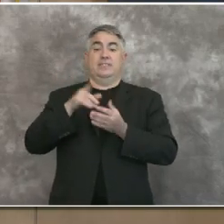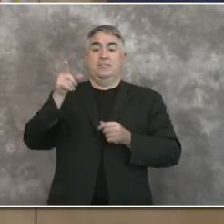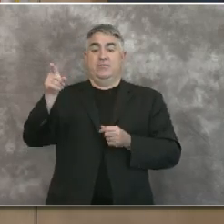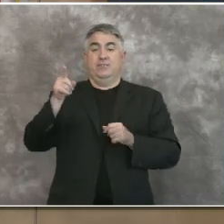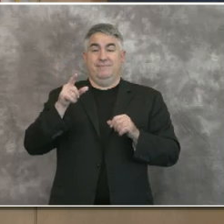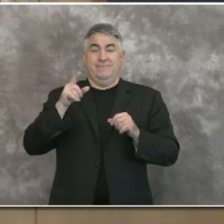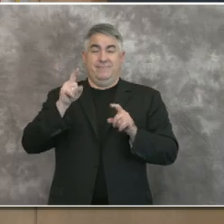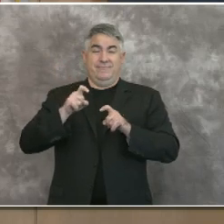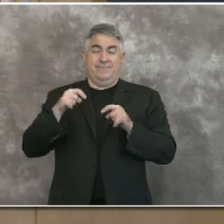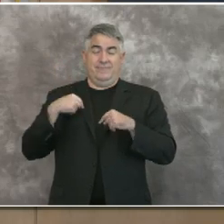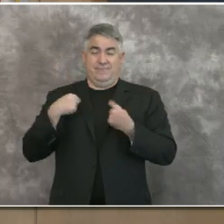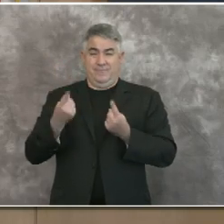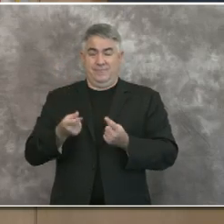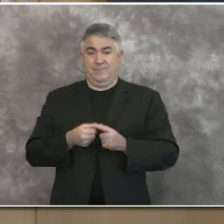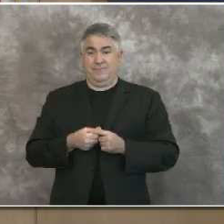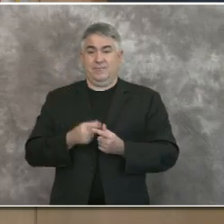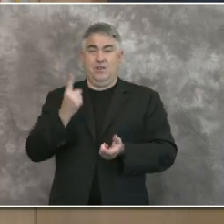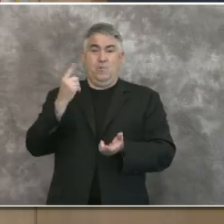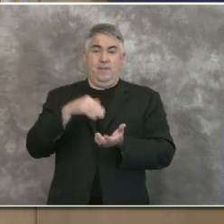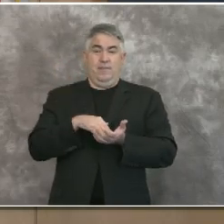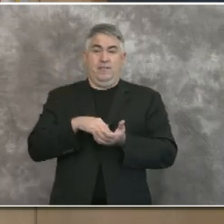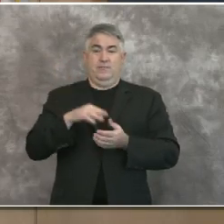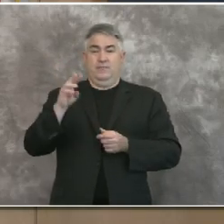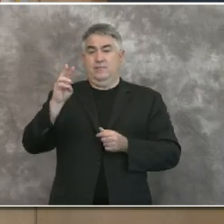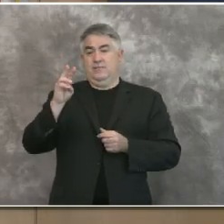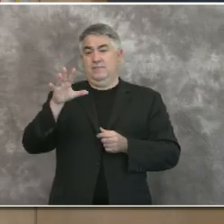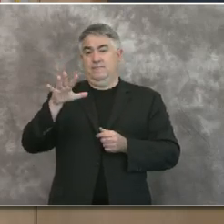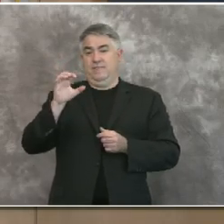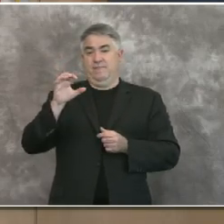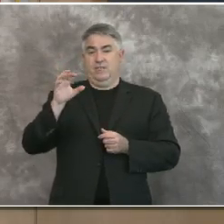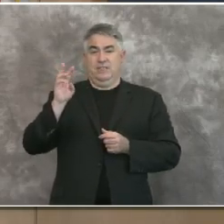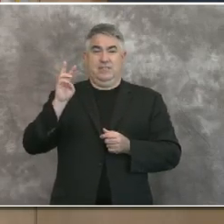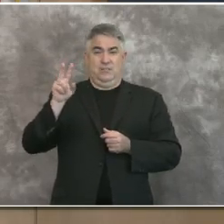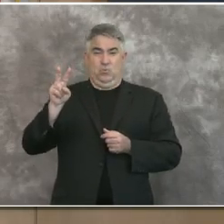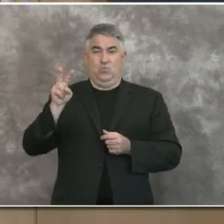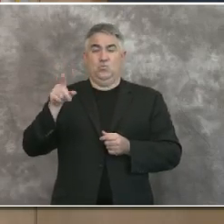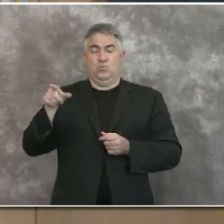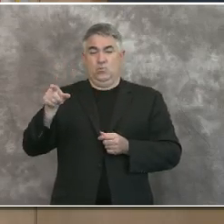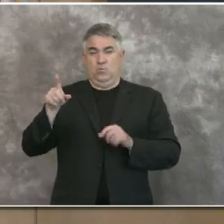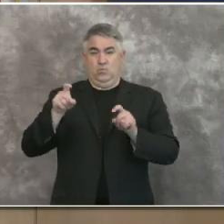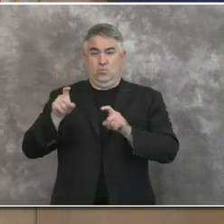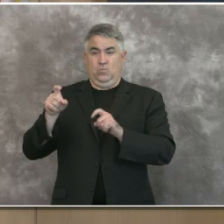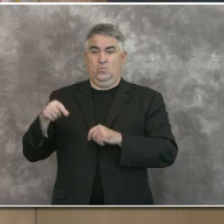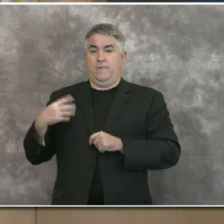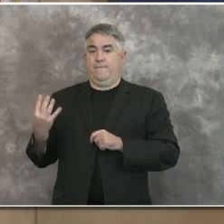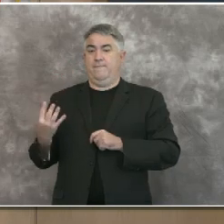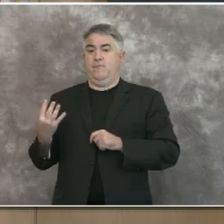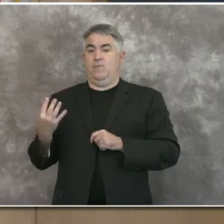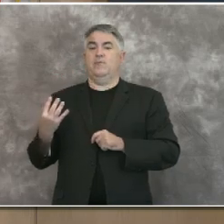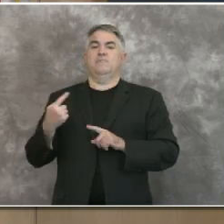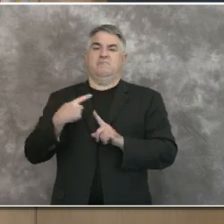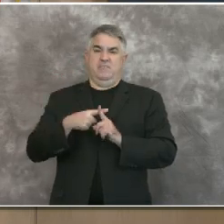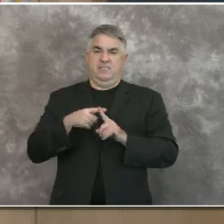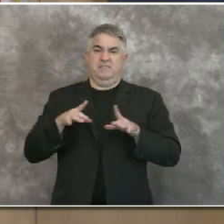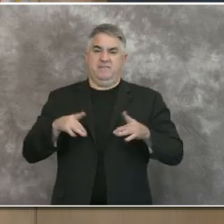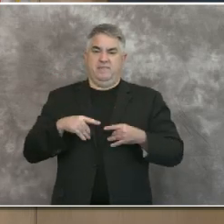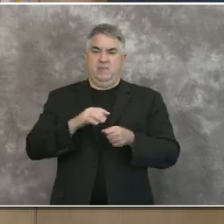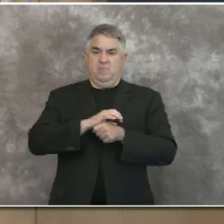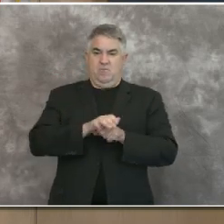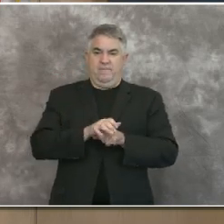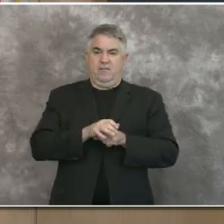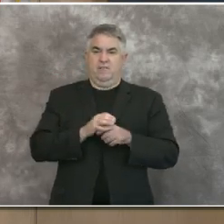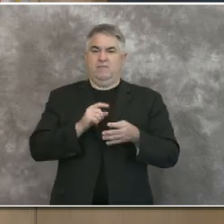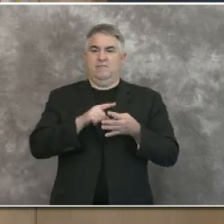presently at 1,562 have tested negative. 4 have tested positive. All 4 of those were residents